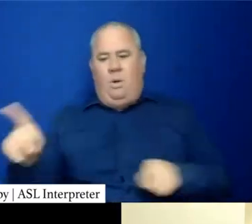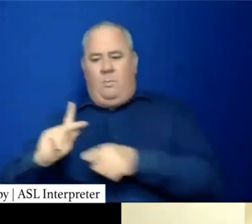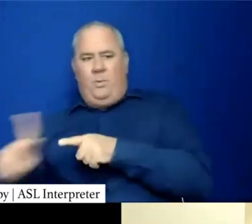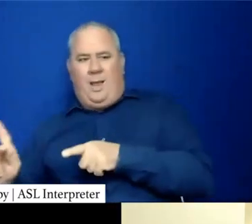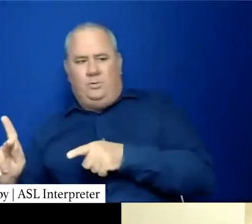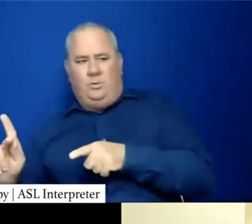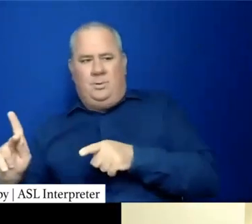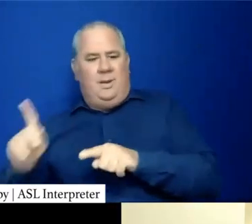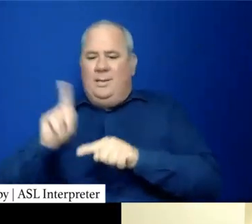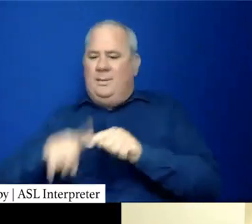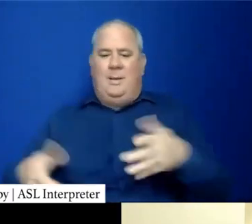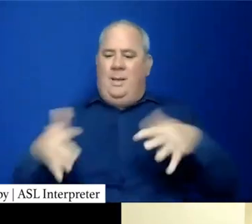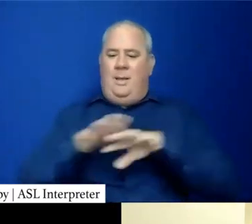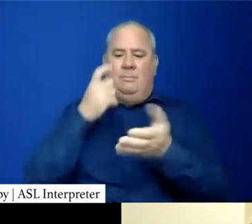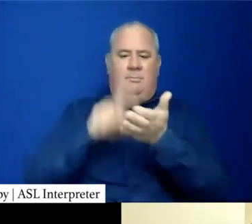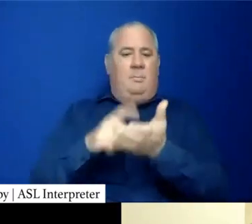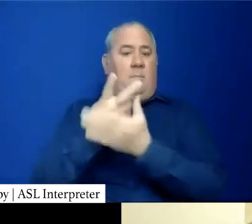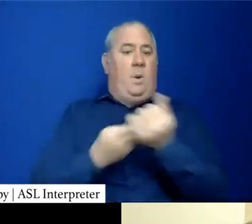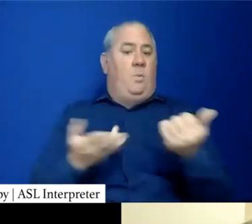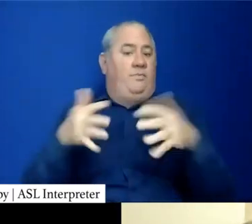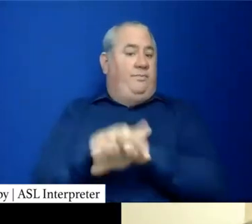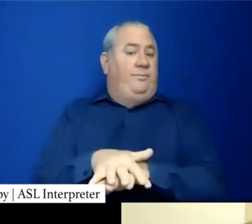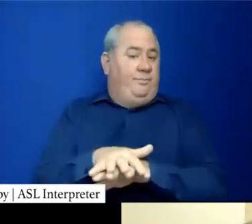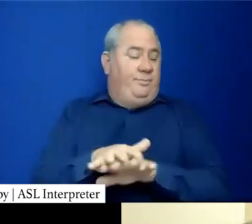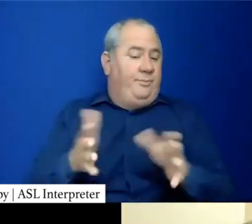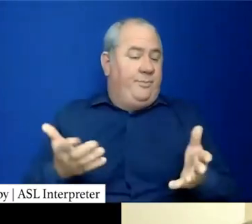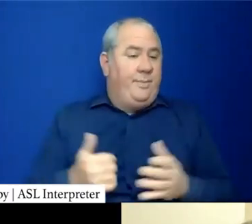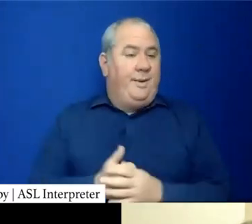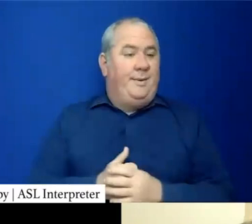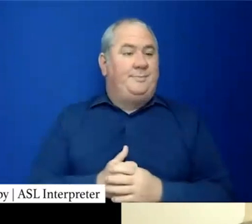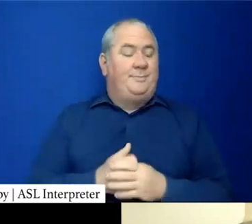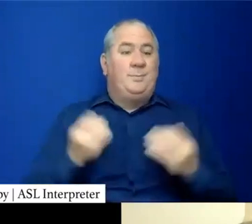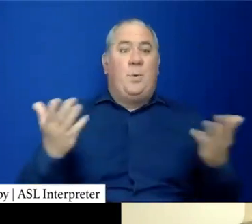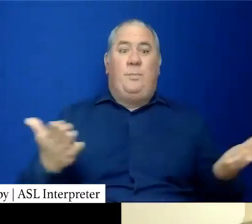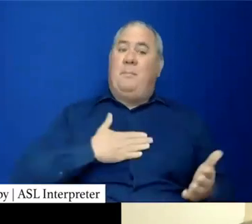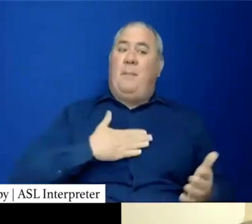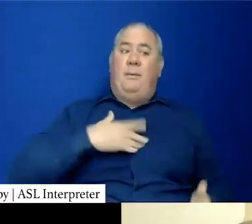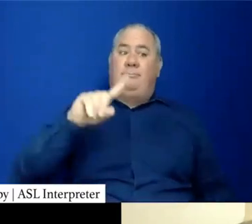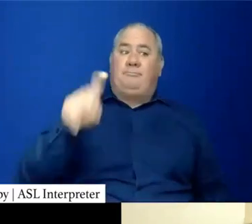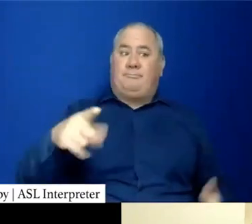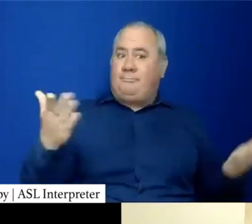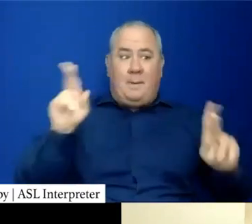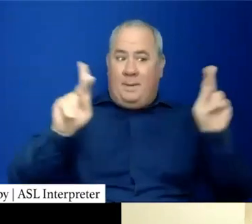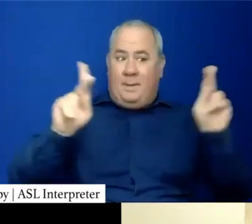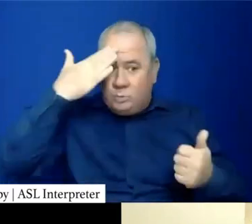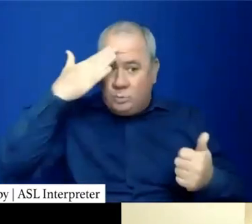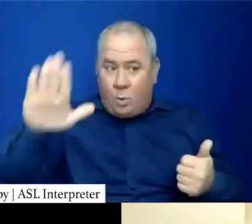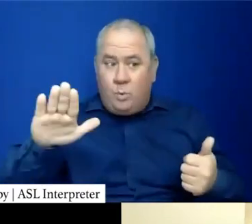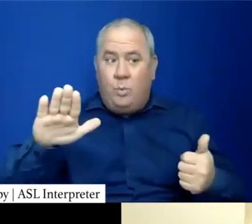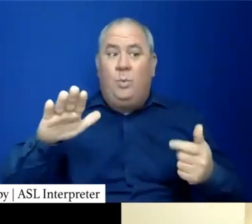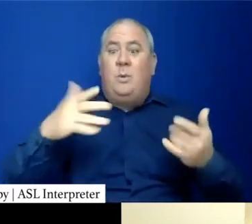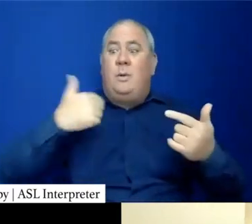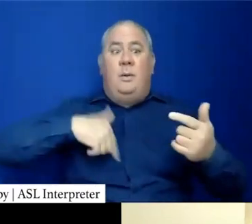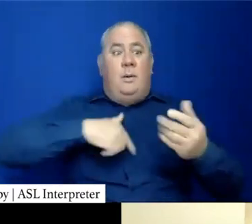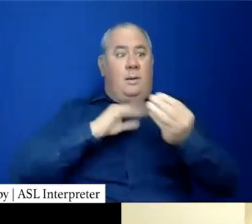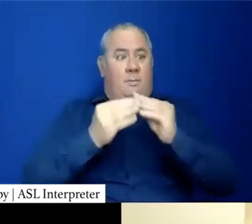meet. And I don't know if there's a remedy for that other than just numbers and like